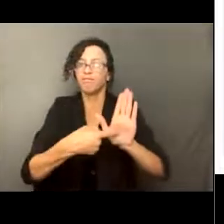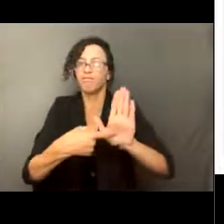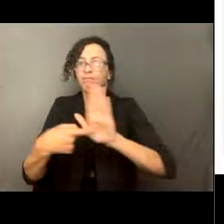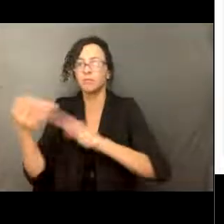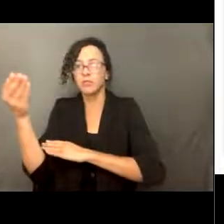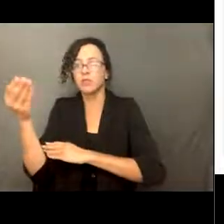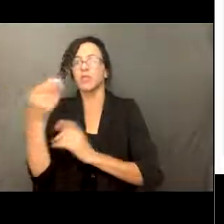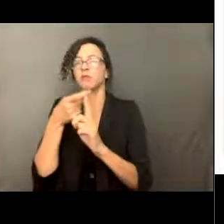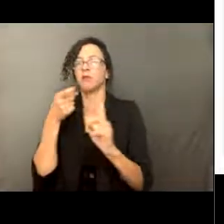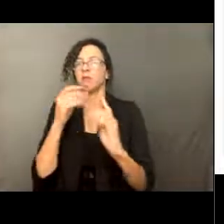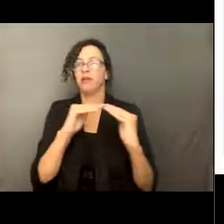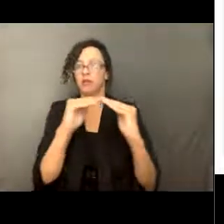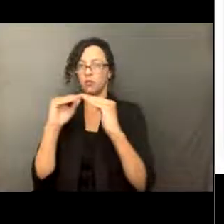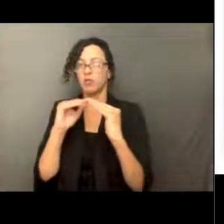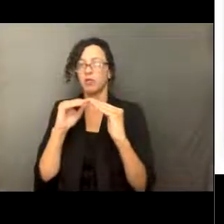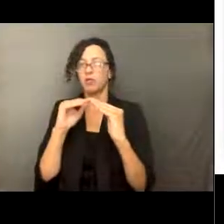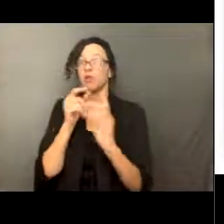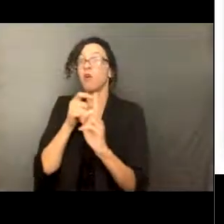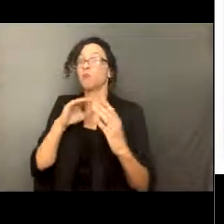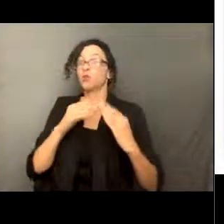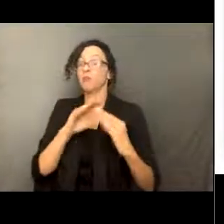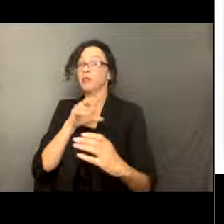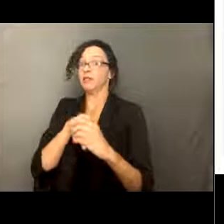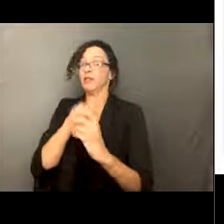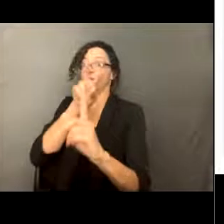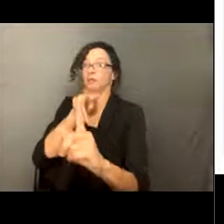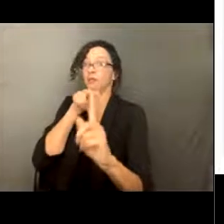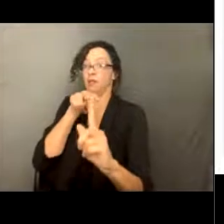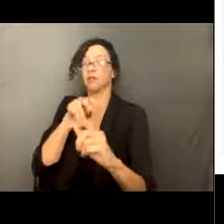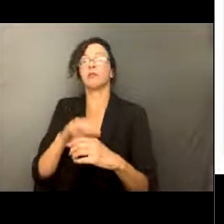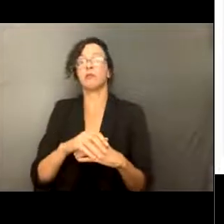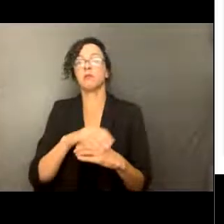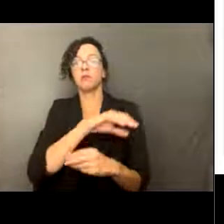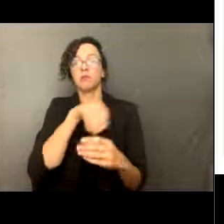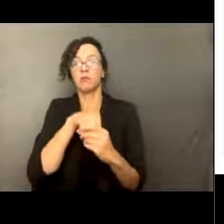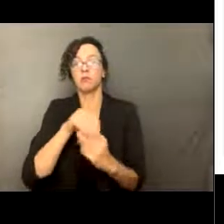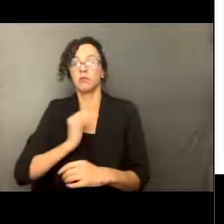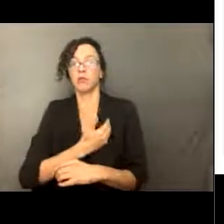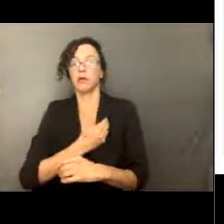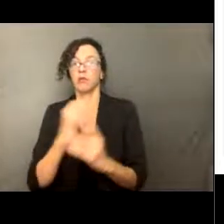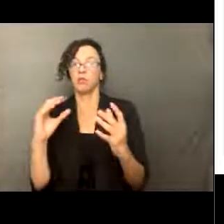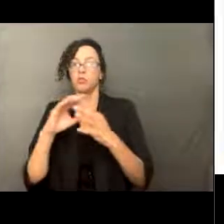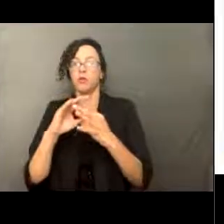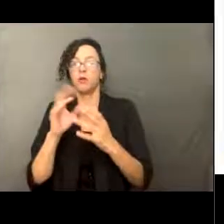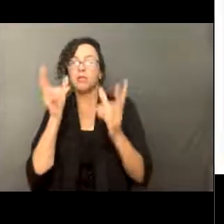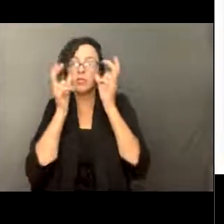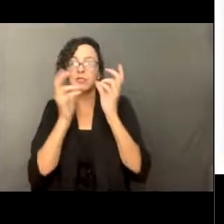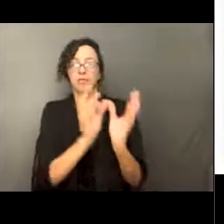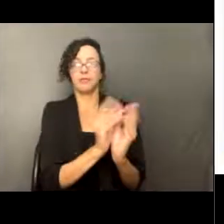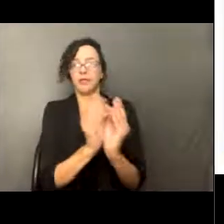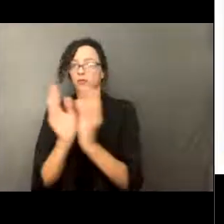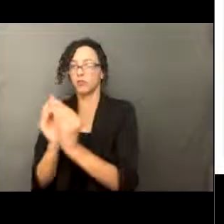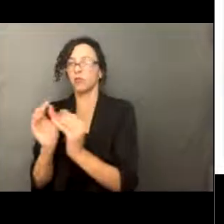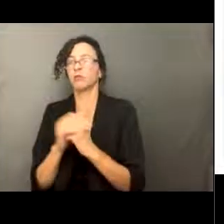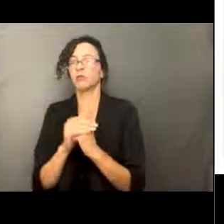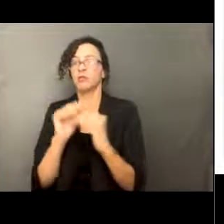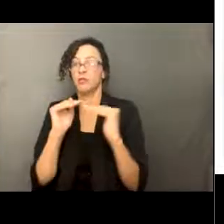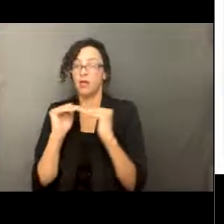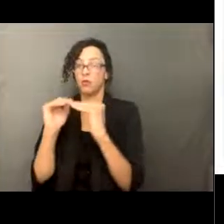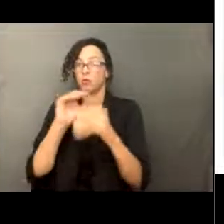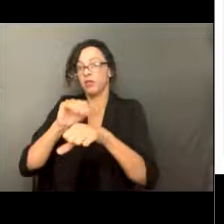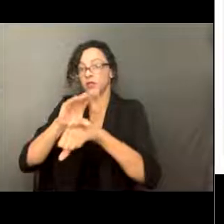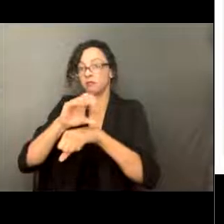community engagement lens, including our joint equity listening sessions, the Equity Advisory Committee, and the